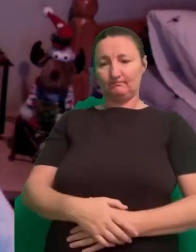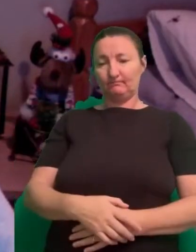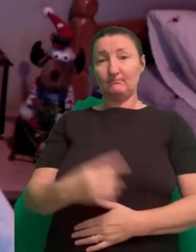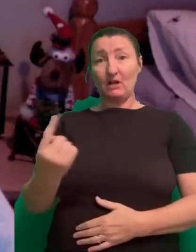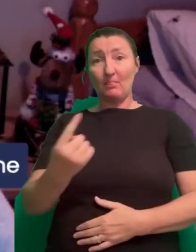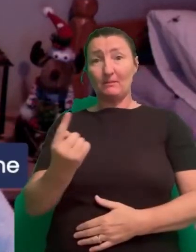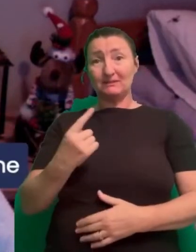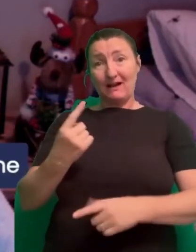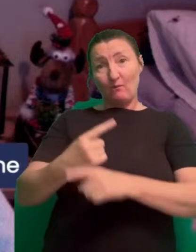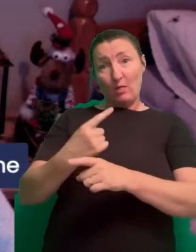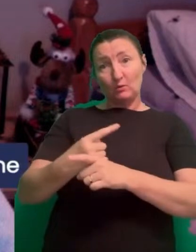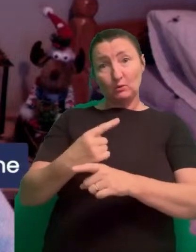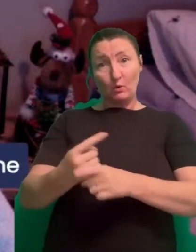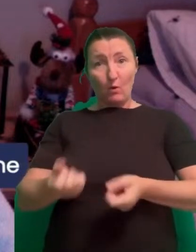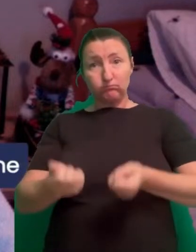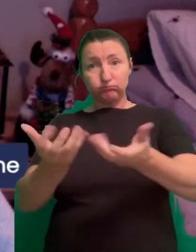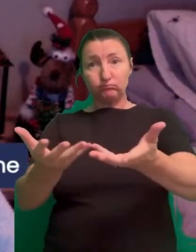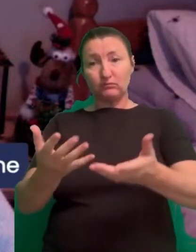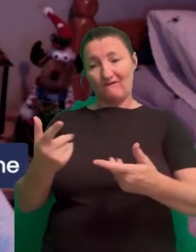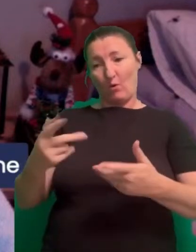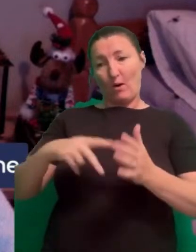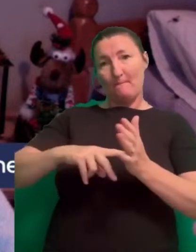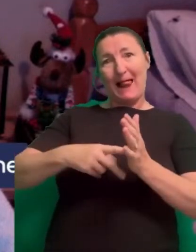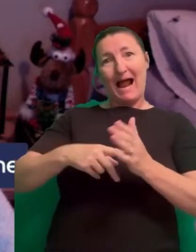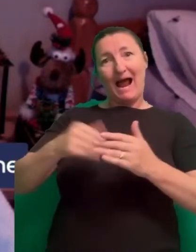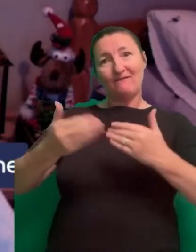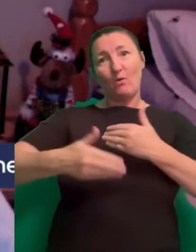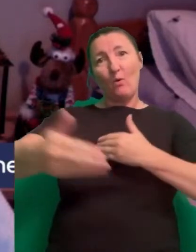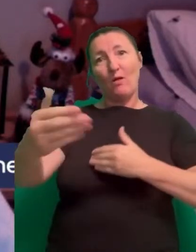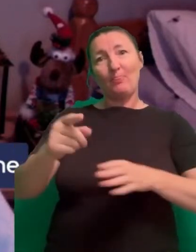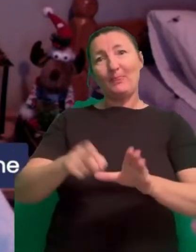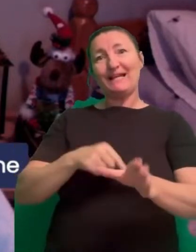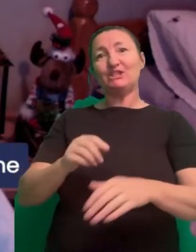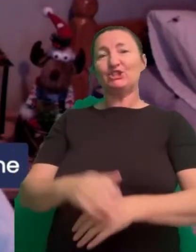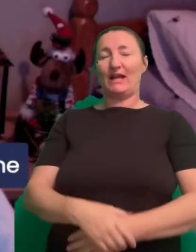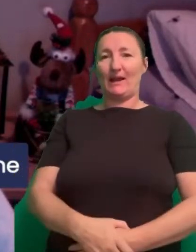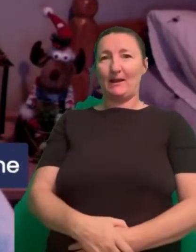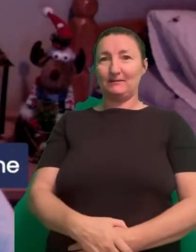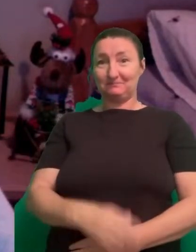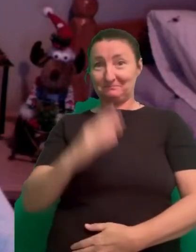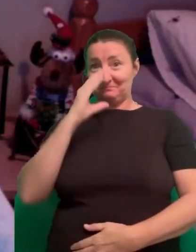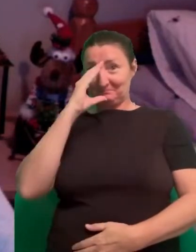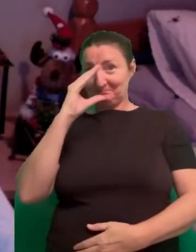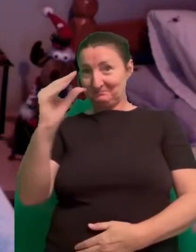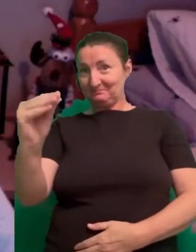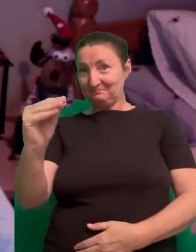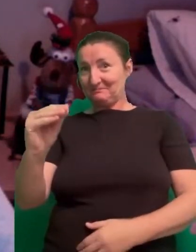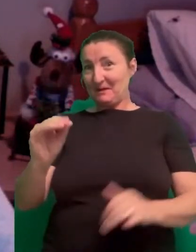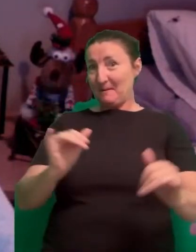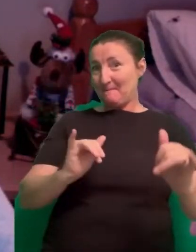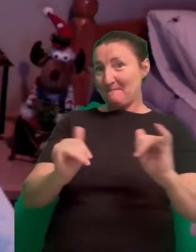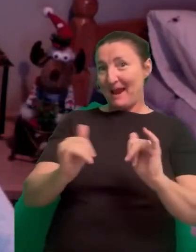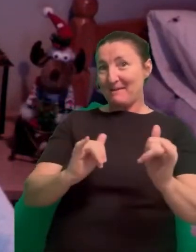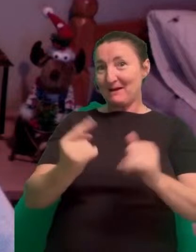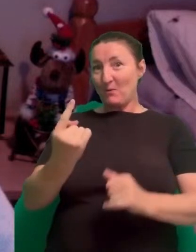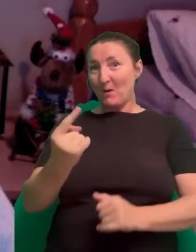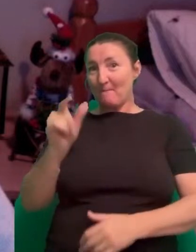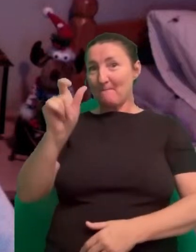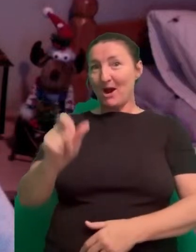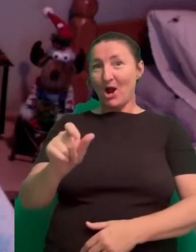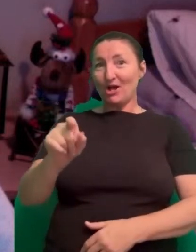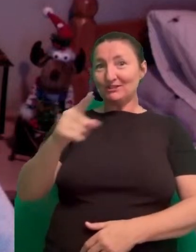for later this year, and perhaps maybe, and only maybe, is there one person here that could be up